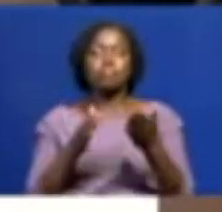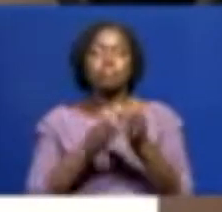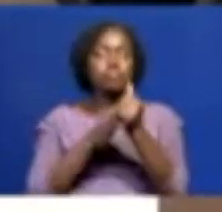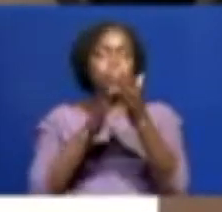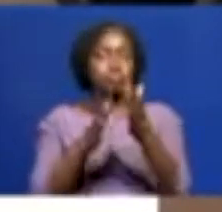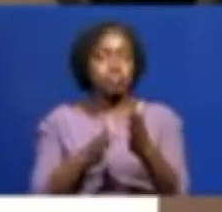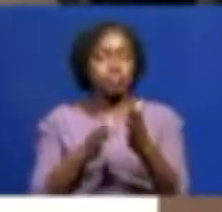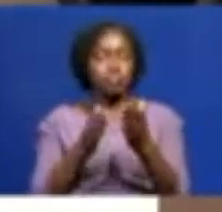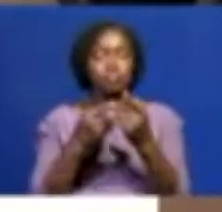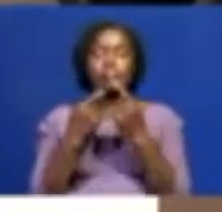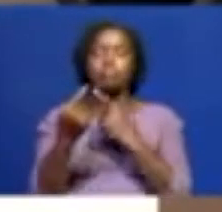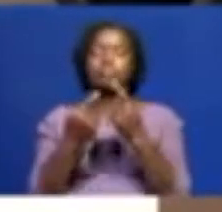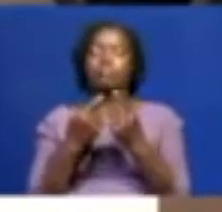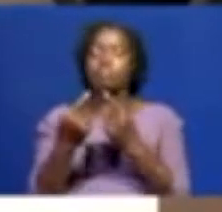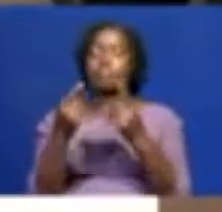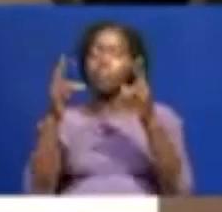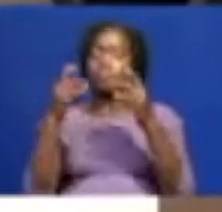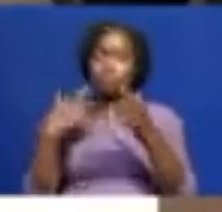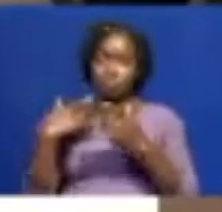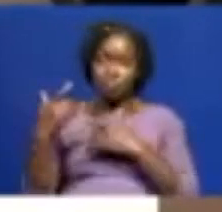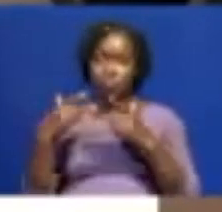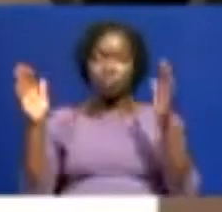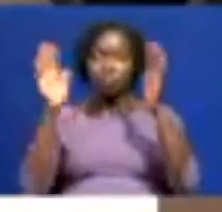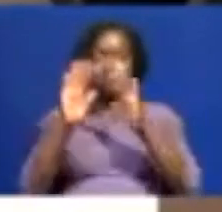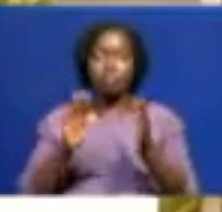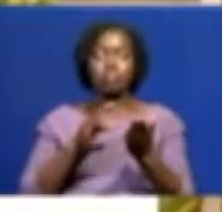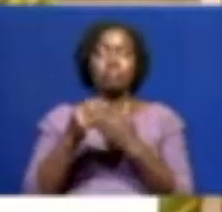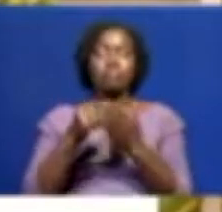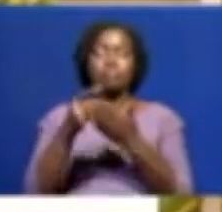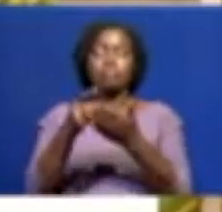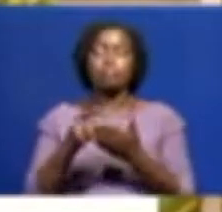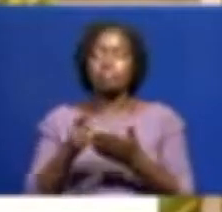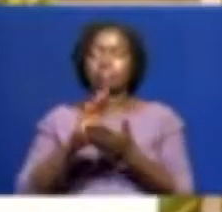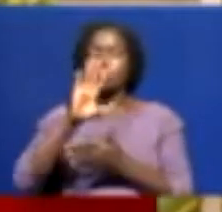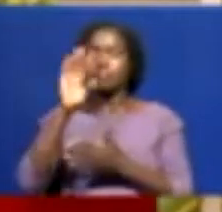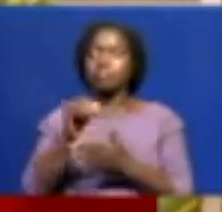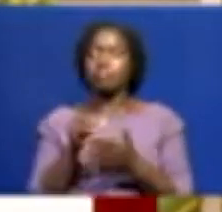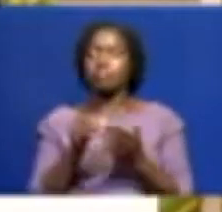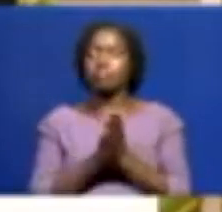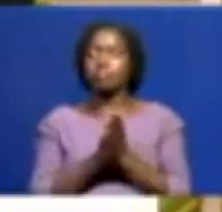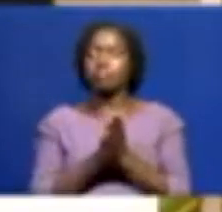leaders to address issues concerning climate financing debts. Africa will be looking